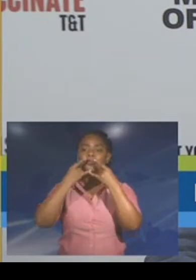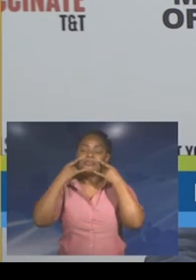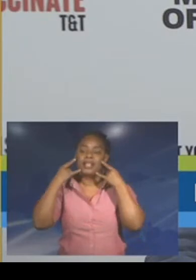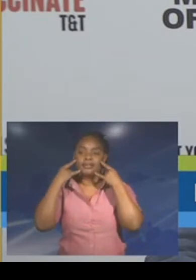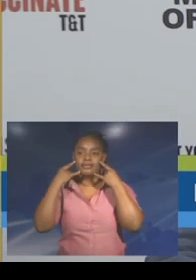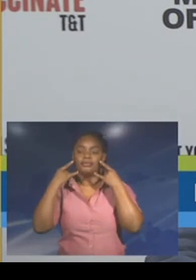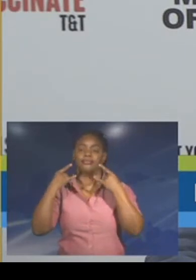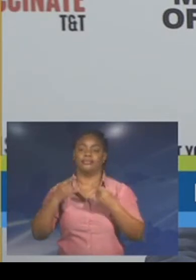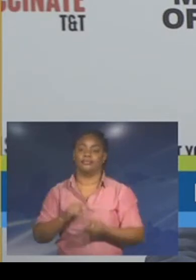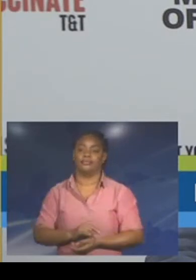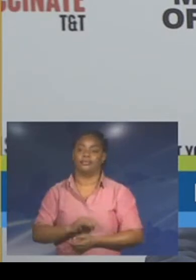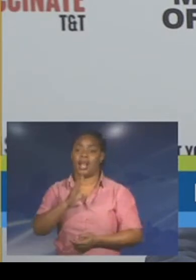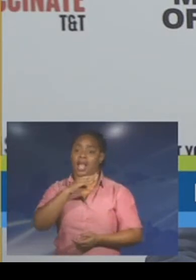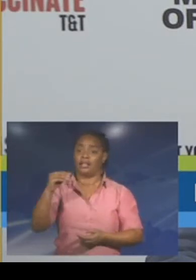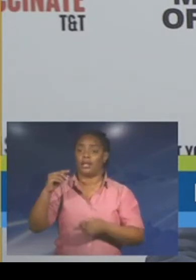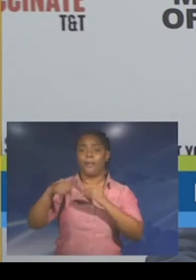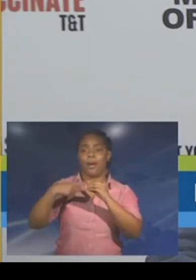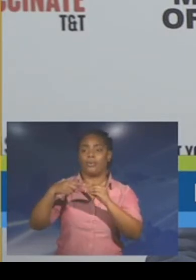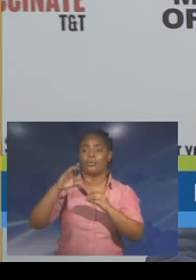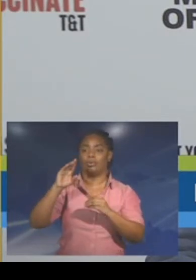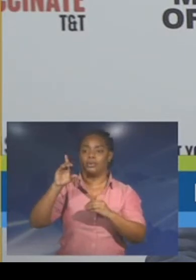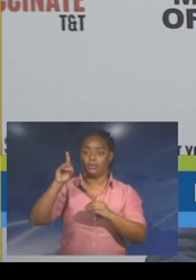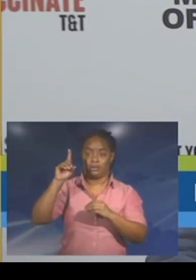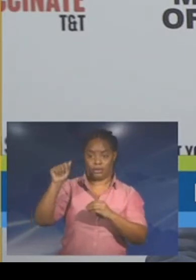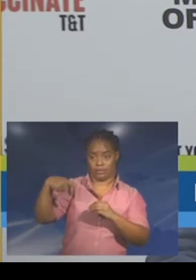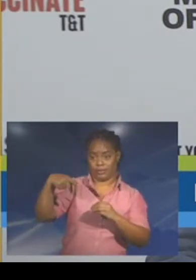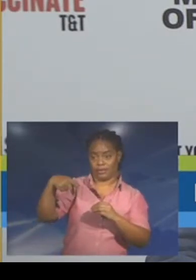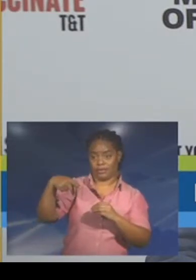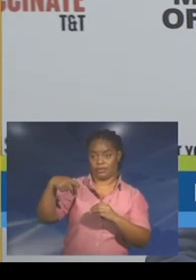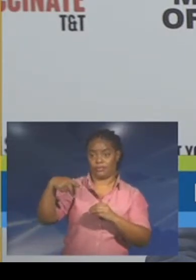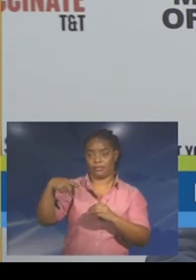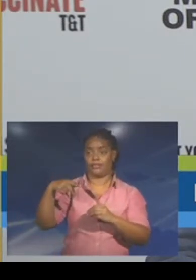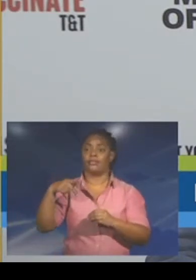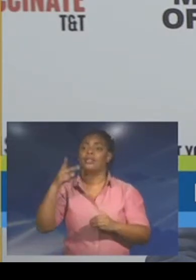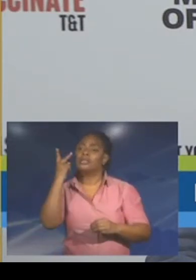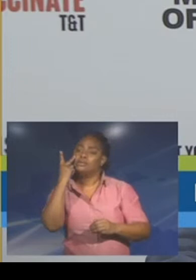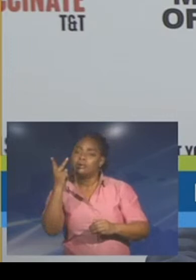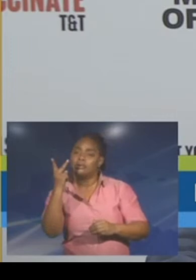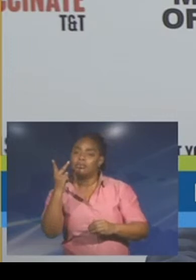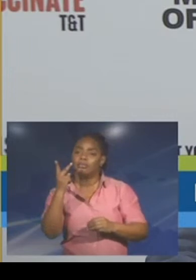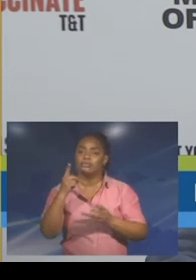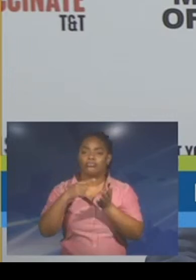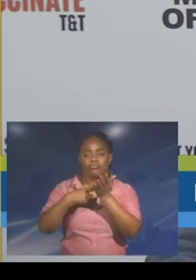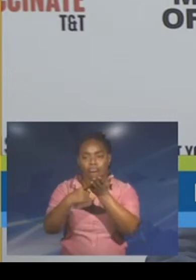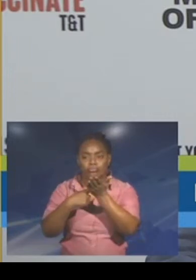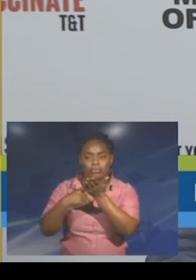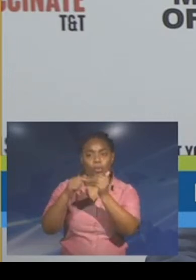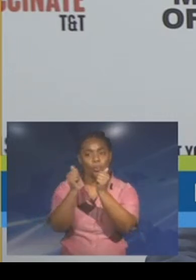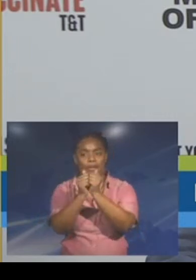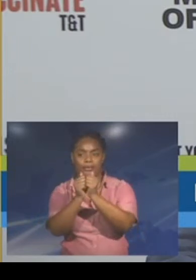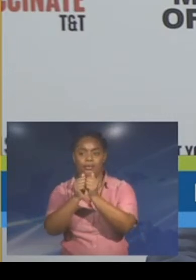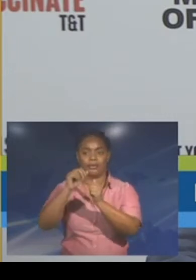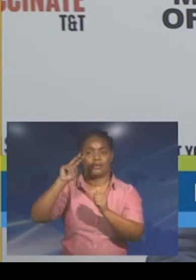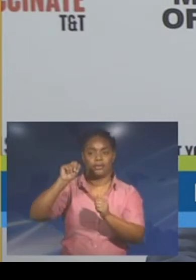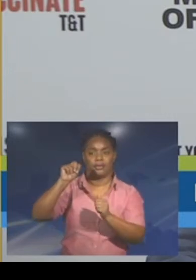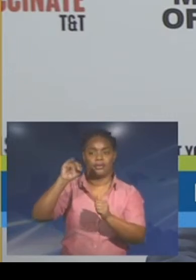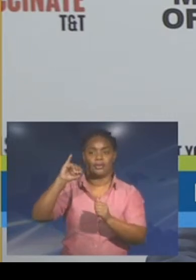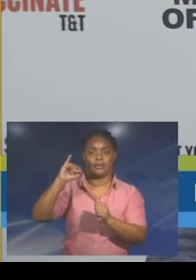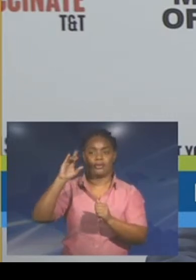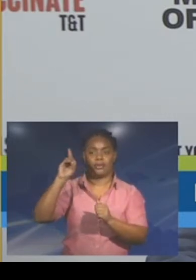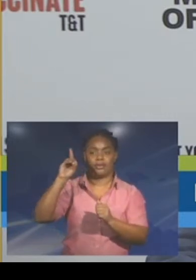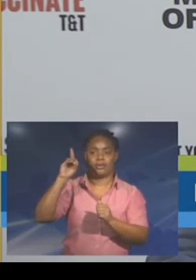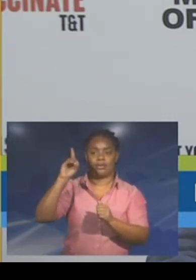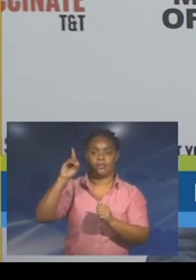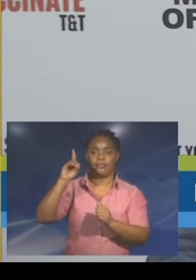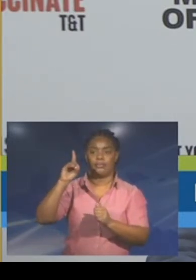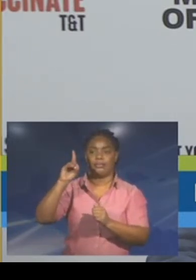supply. It is one that we have determined, speaking to NIPDEC, of pharmacies not ordering their drugs on time and